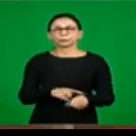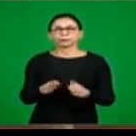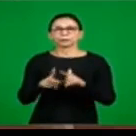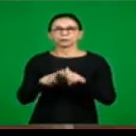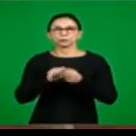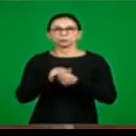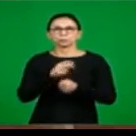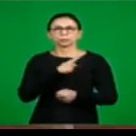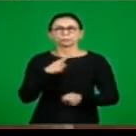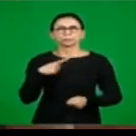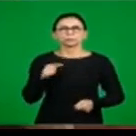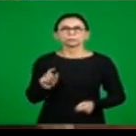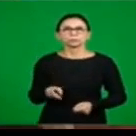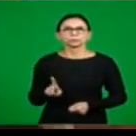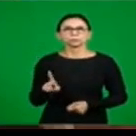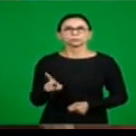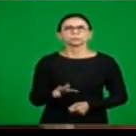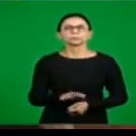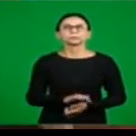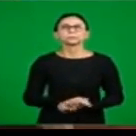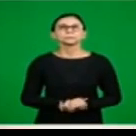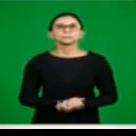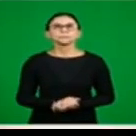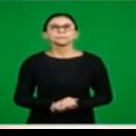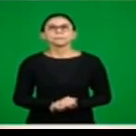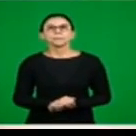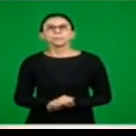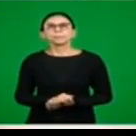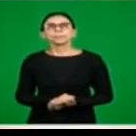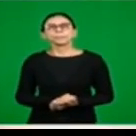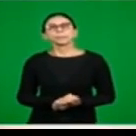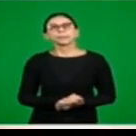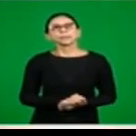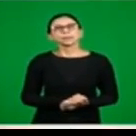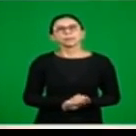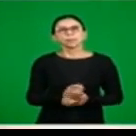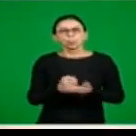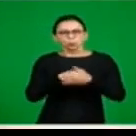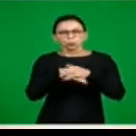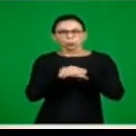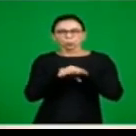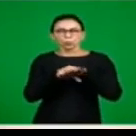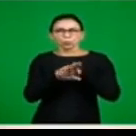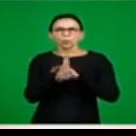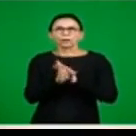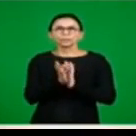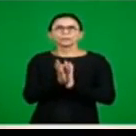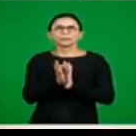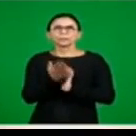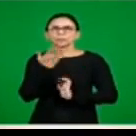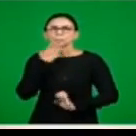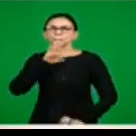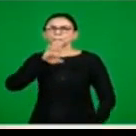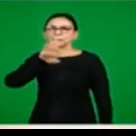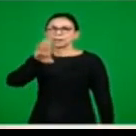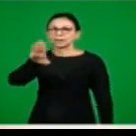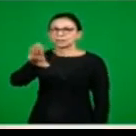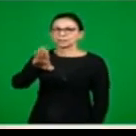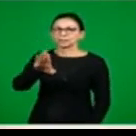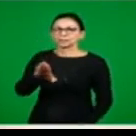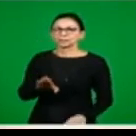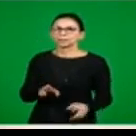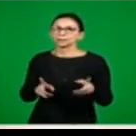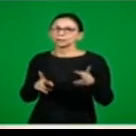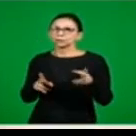already over. So it was pretty clear here that you need to keep the word. This is what is going to preserve